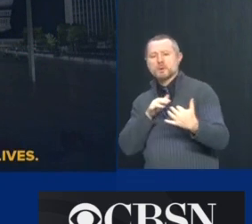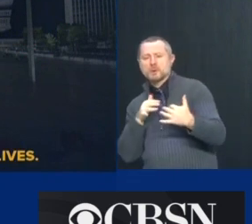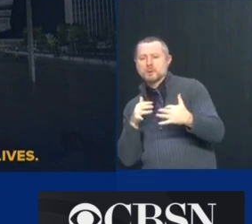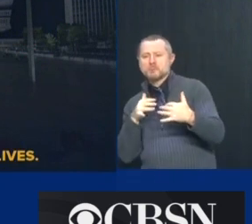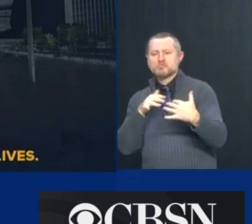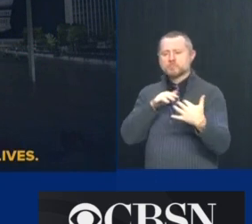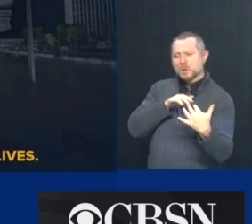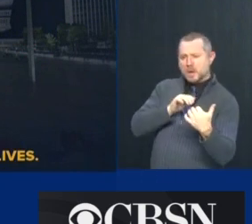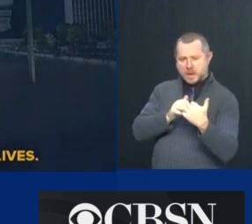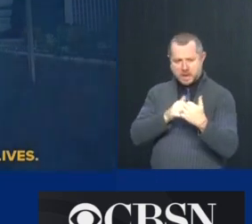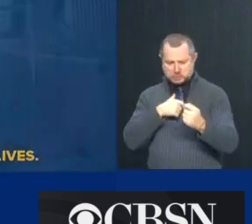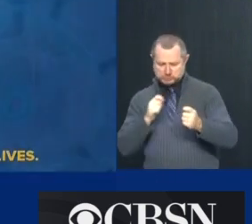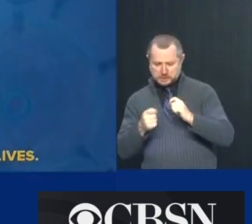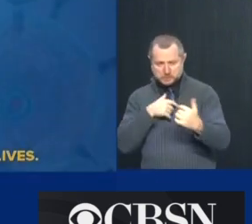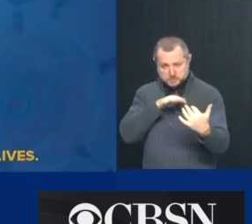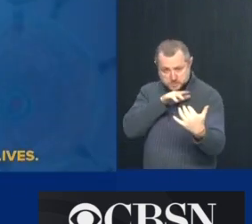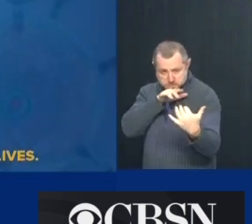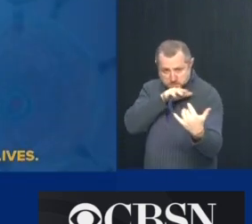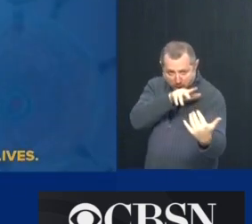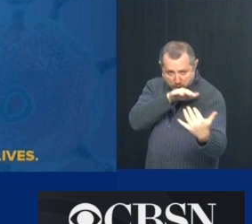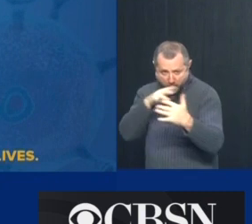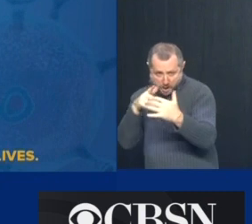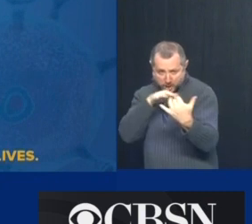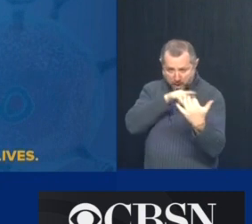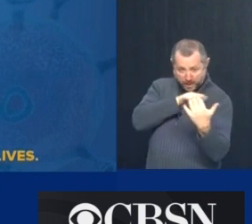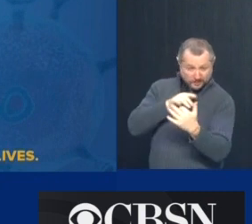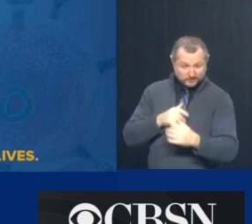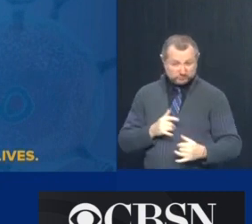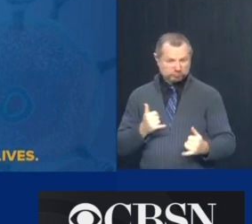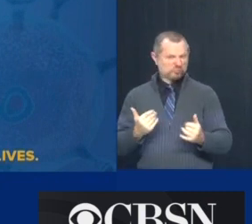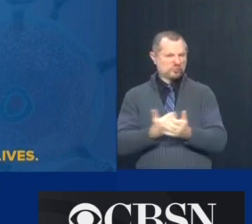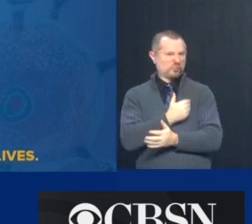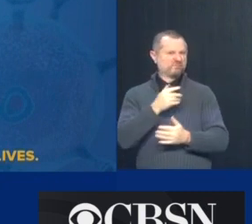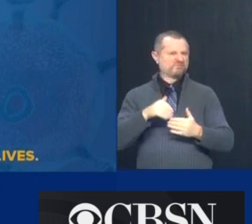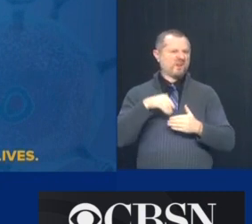dramatically, and we have entered a new phase.